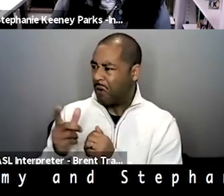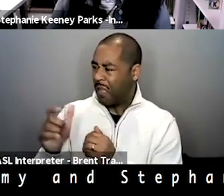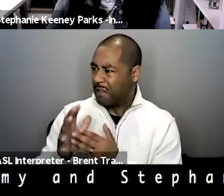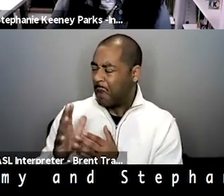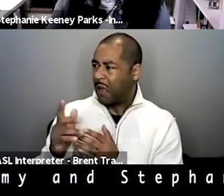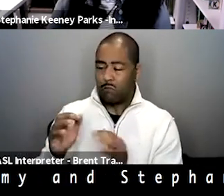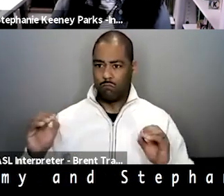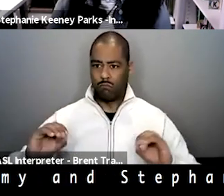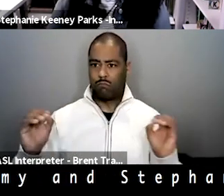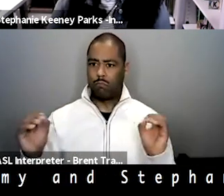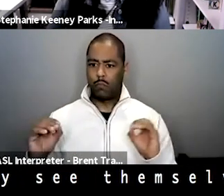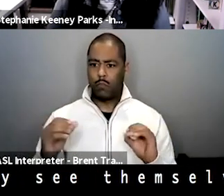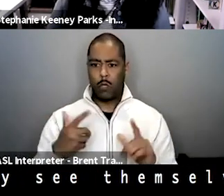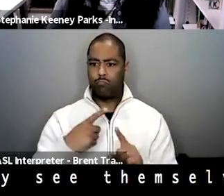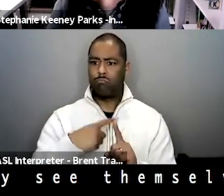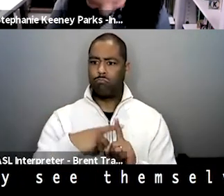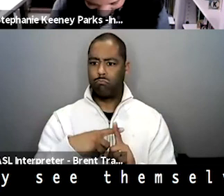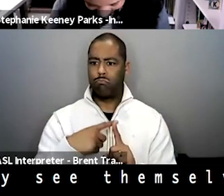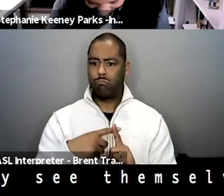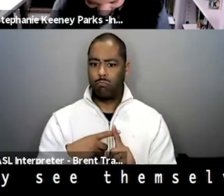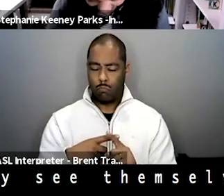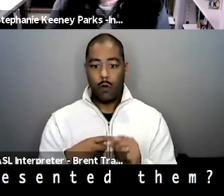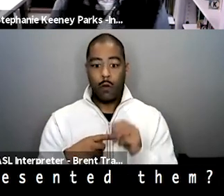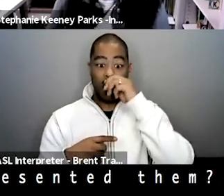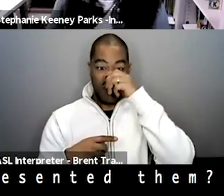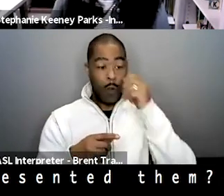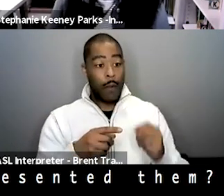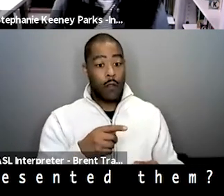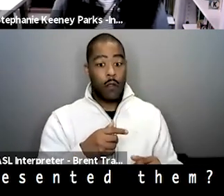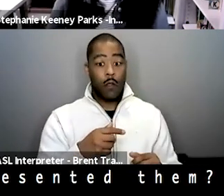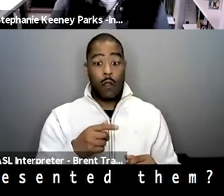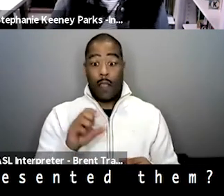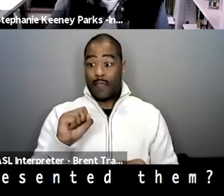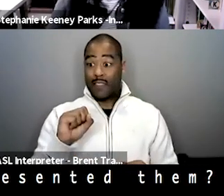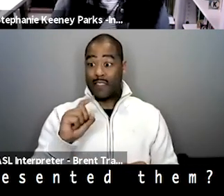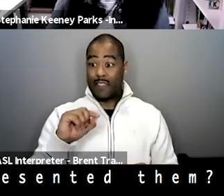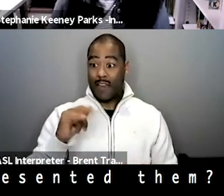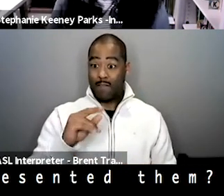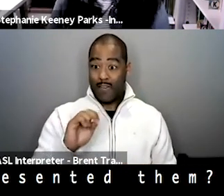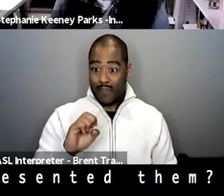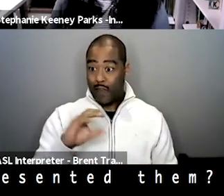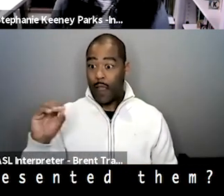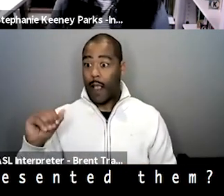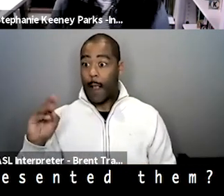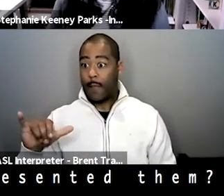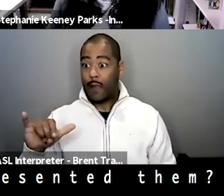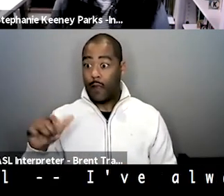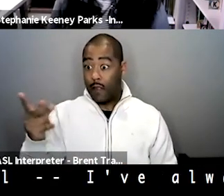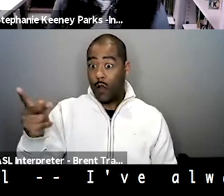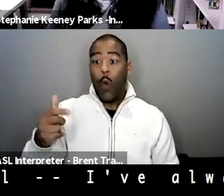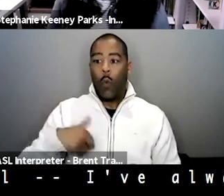about are here, you know, Amy and Stephanie. Would they see themselves in the way that we presented them? And we